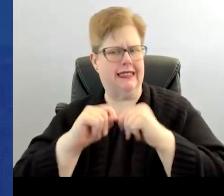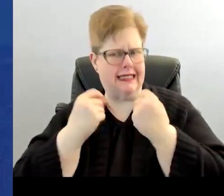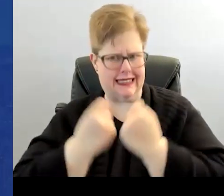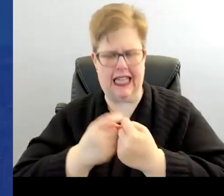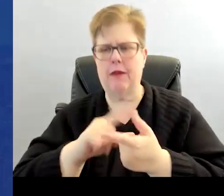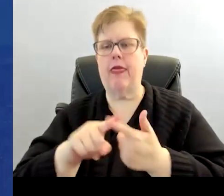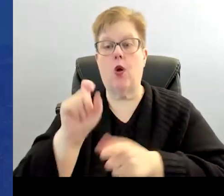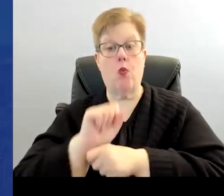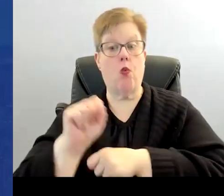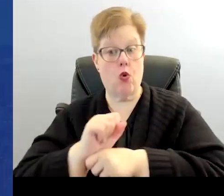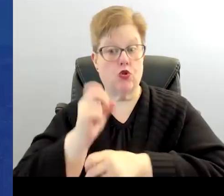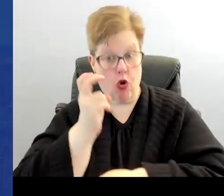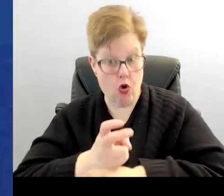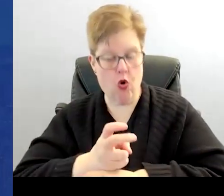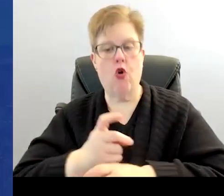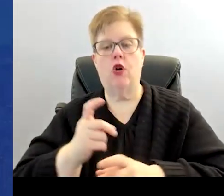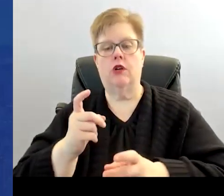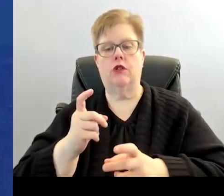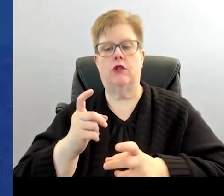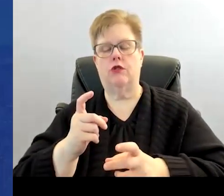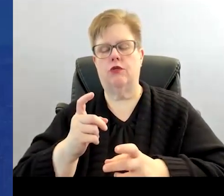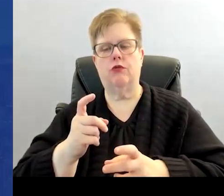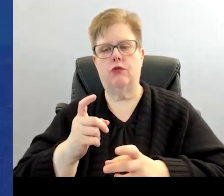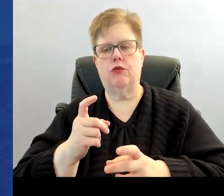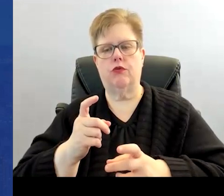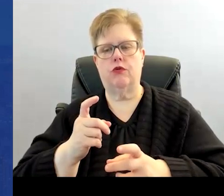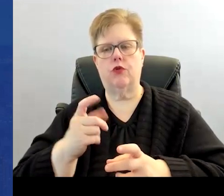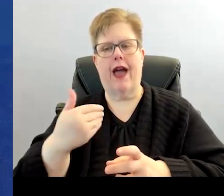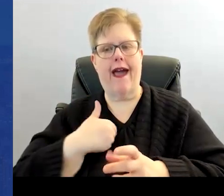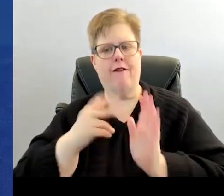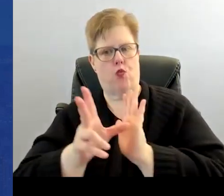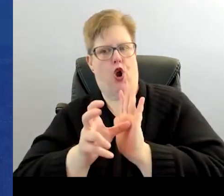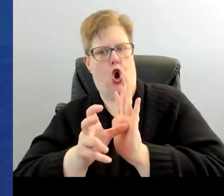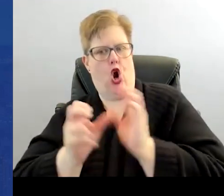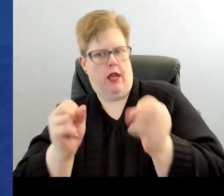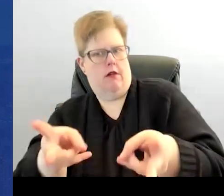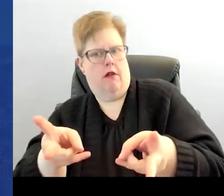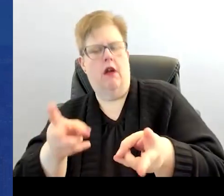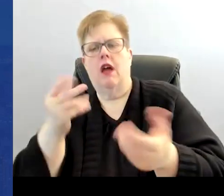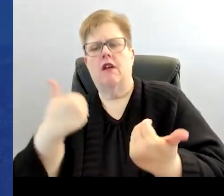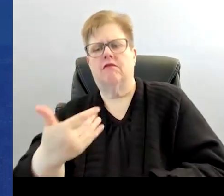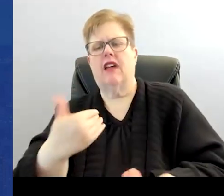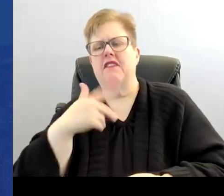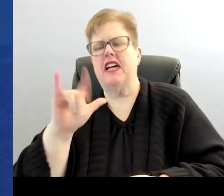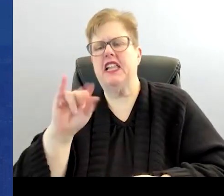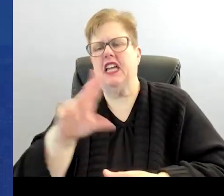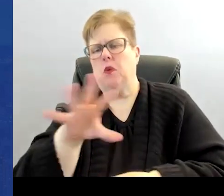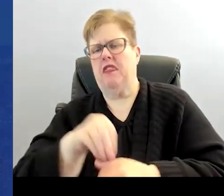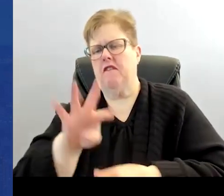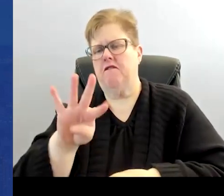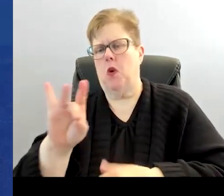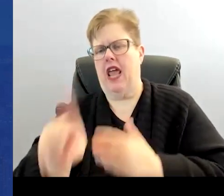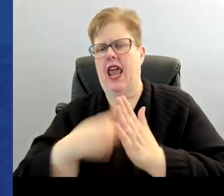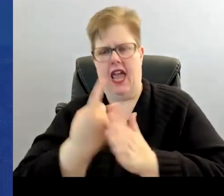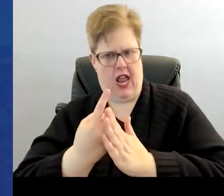then works hard to present present a recording for us, and they usually have the link for us typically within 48